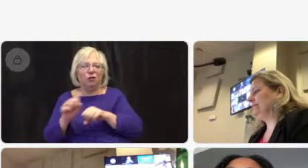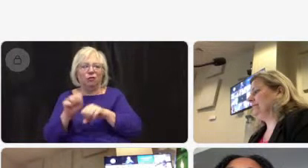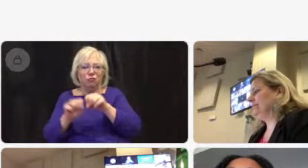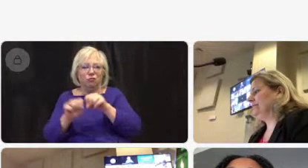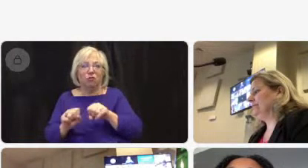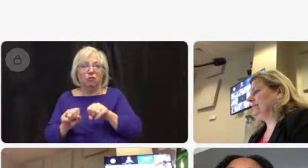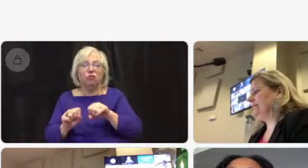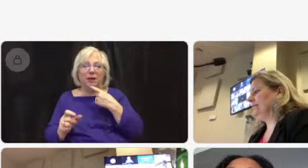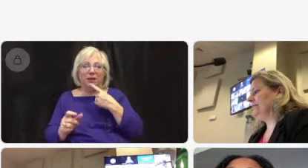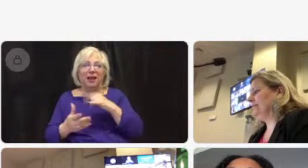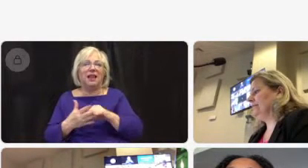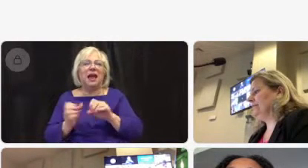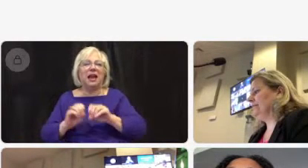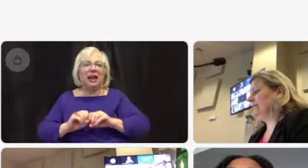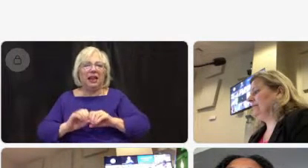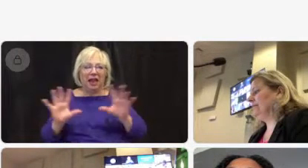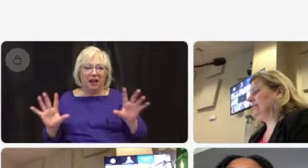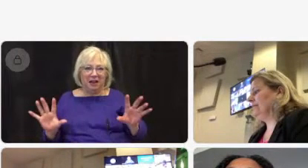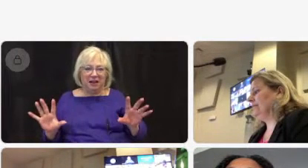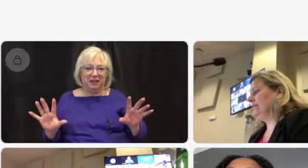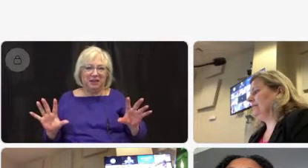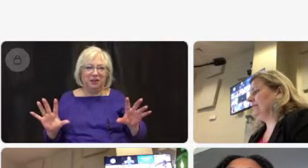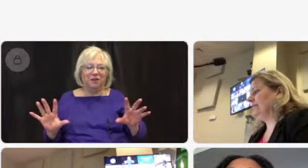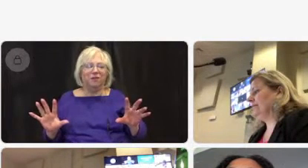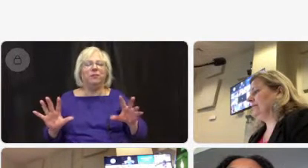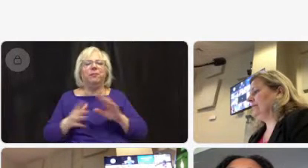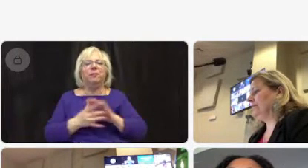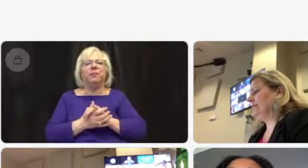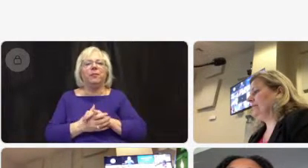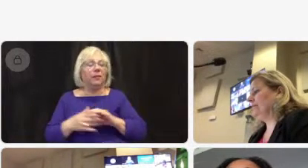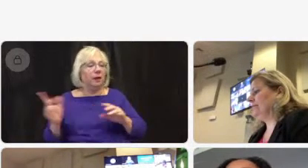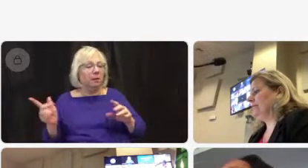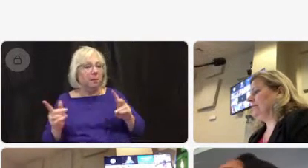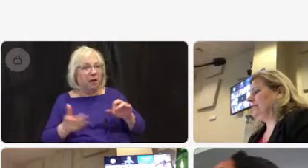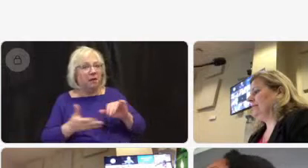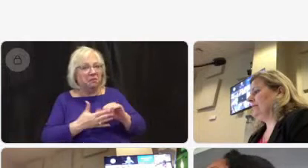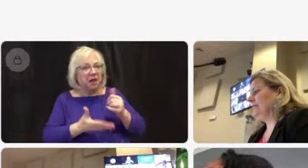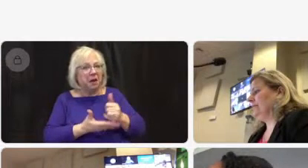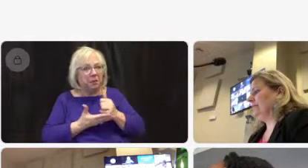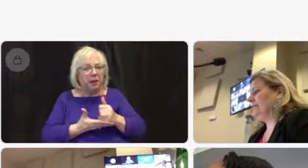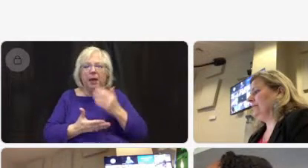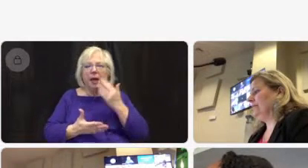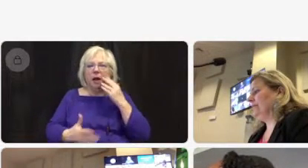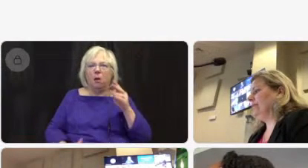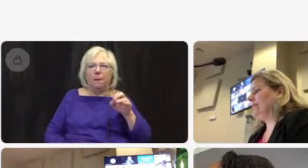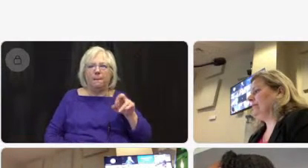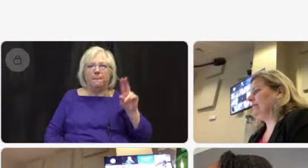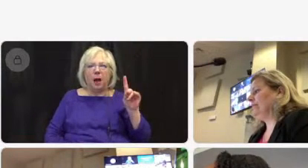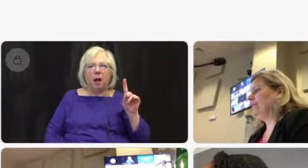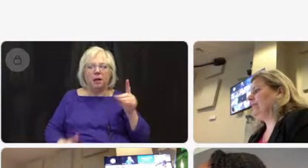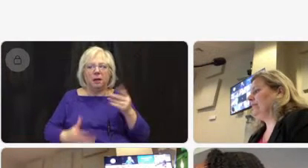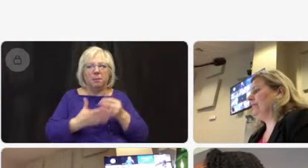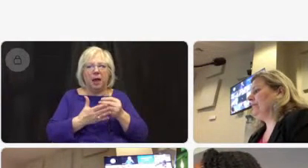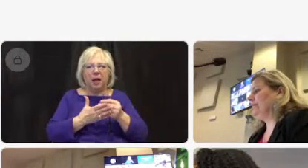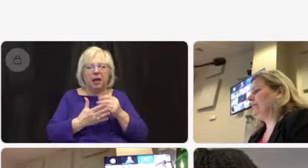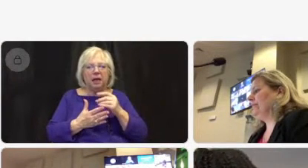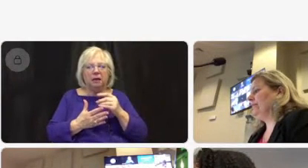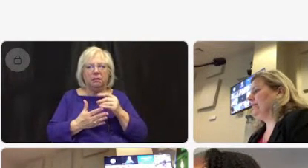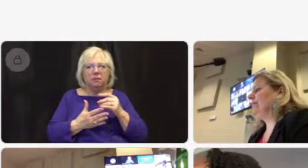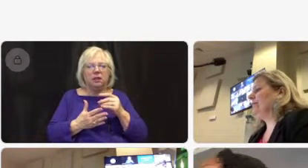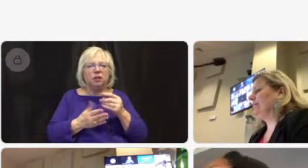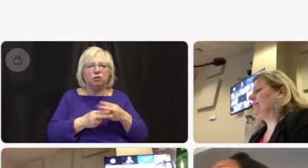helps me. Yeah, and I do know that bond money is short-term money. I mean, the capital, if it's